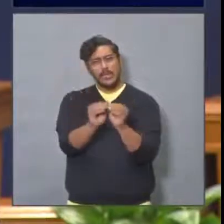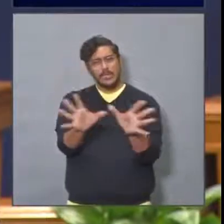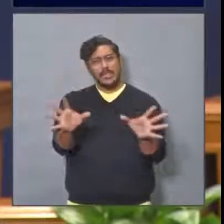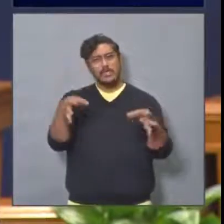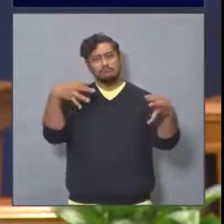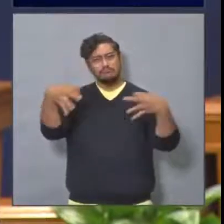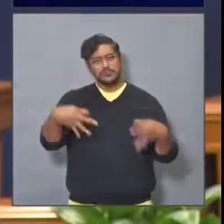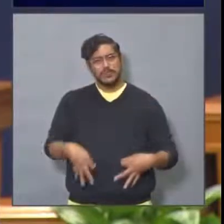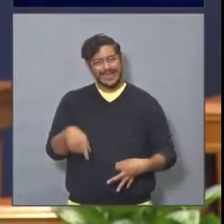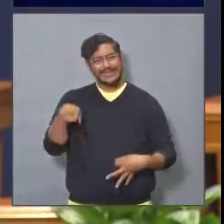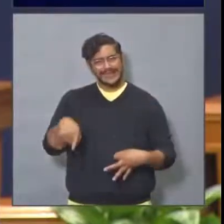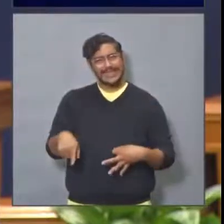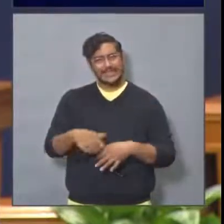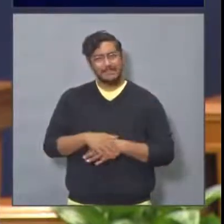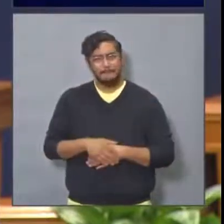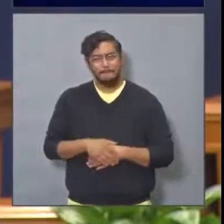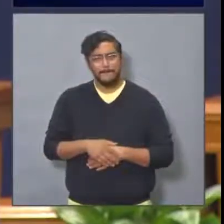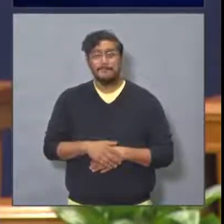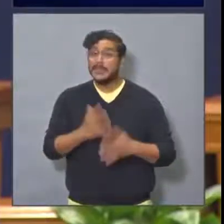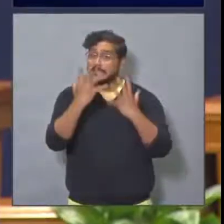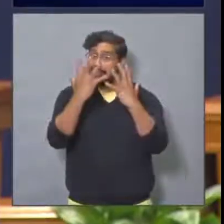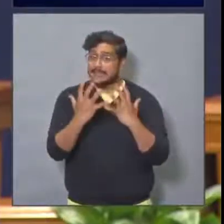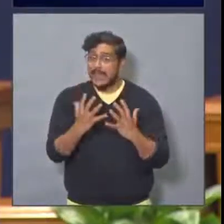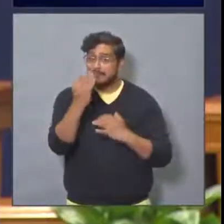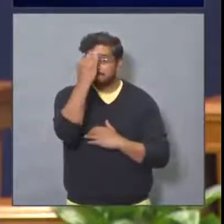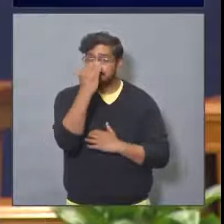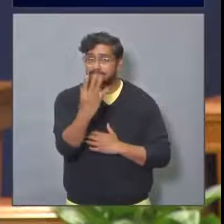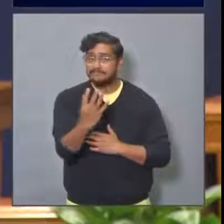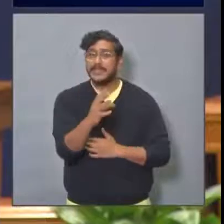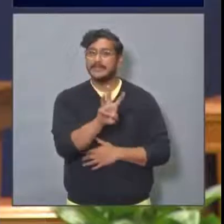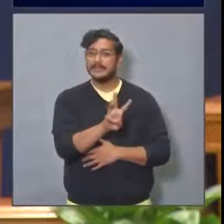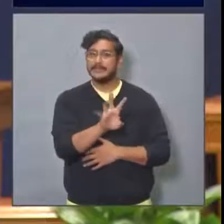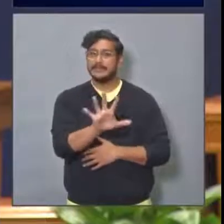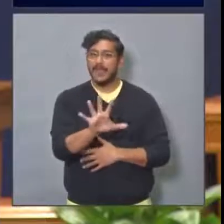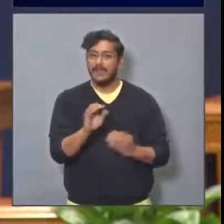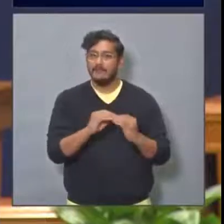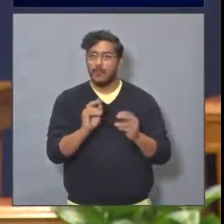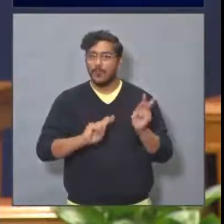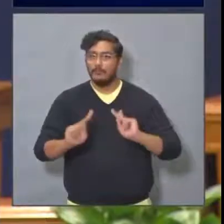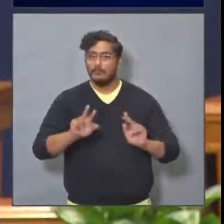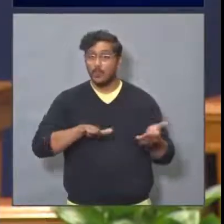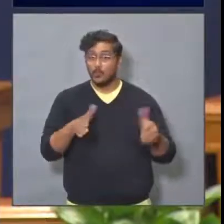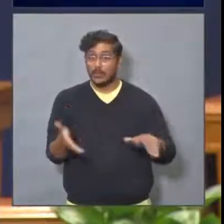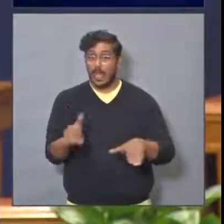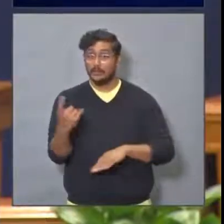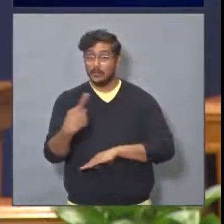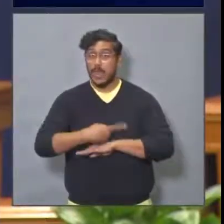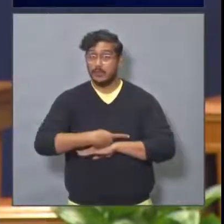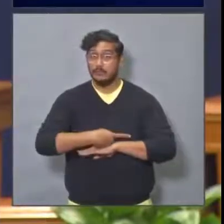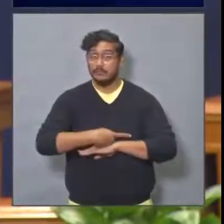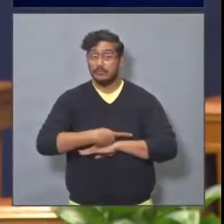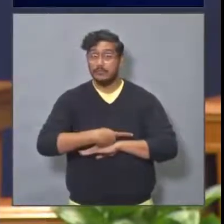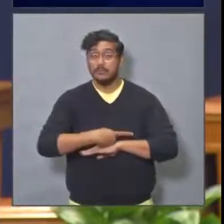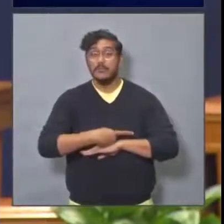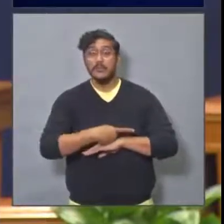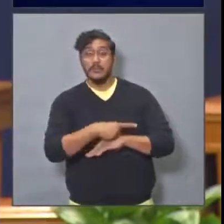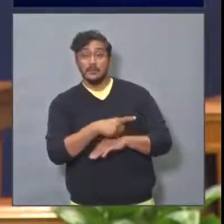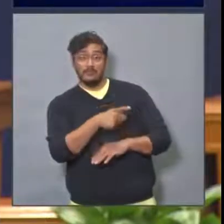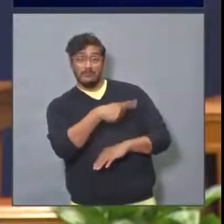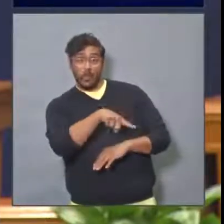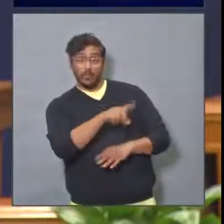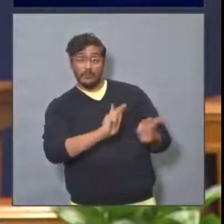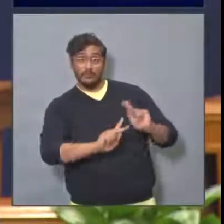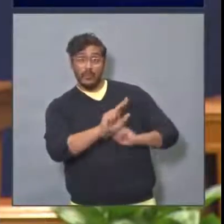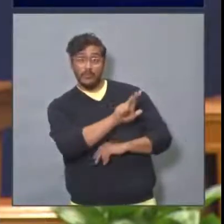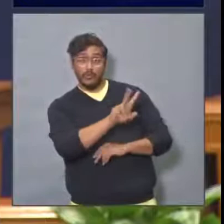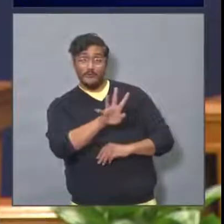perspective. I am sad to report an additional 65 deaths today. 34 of the people who passed away